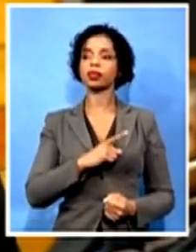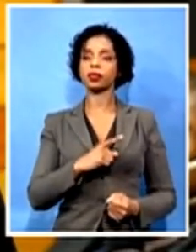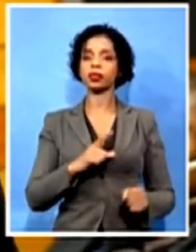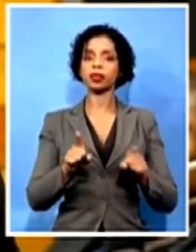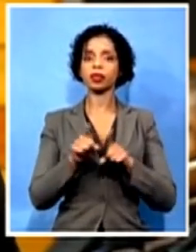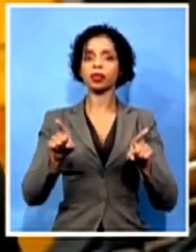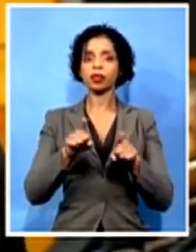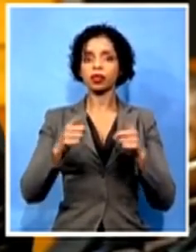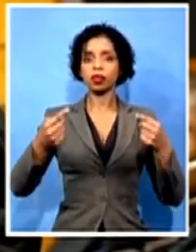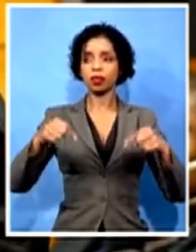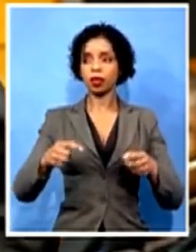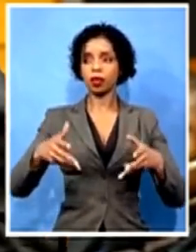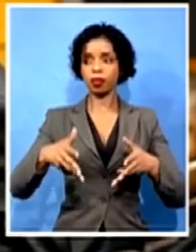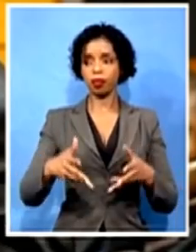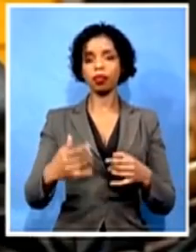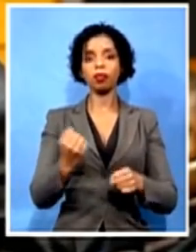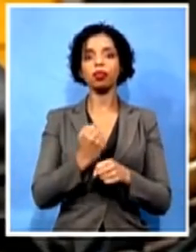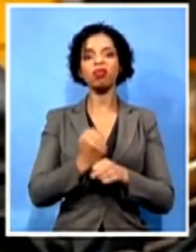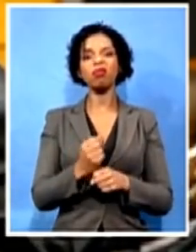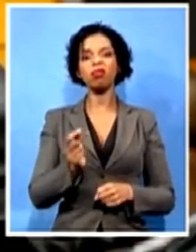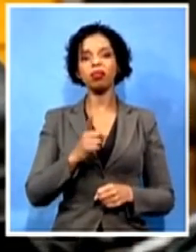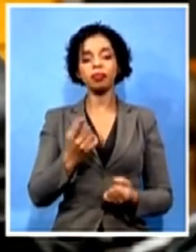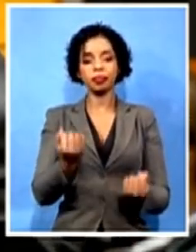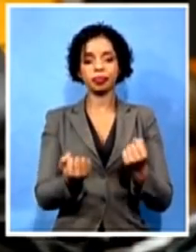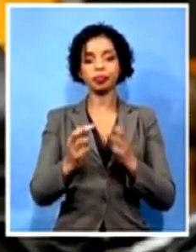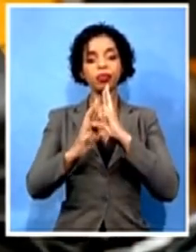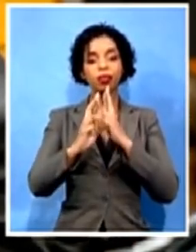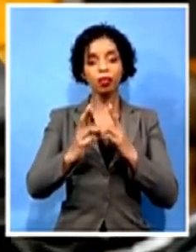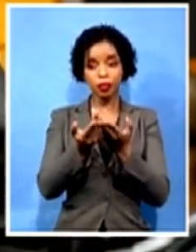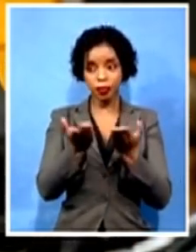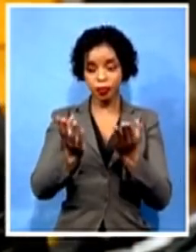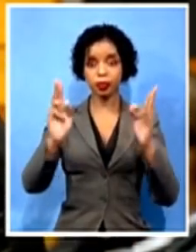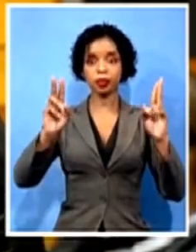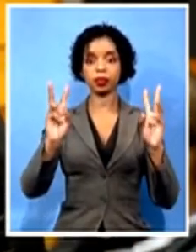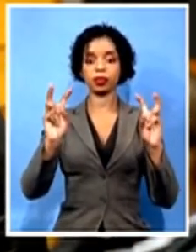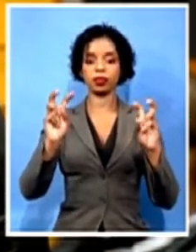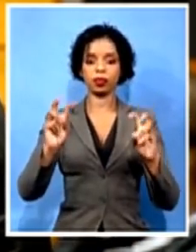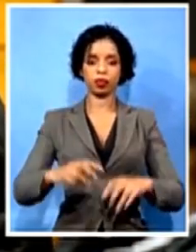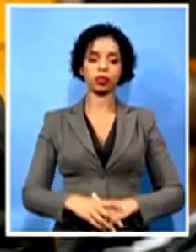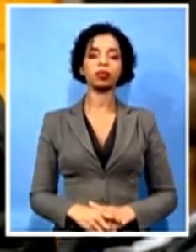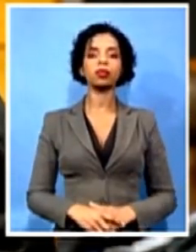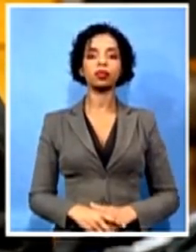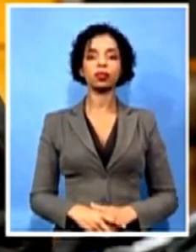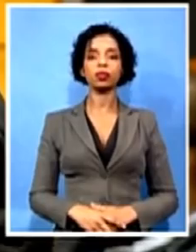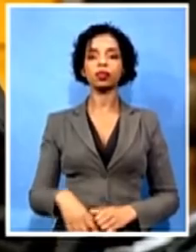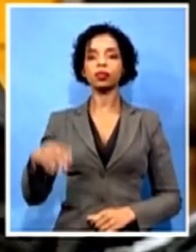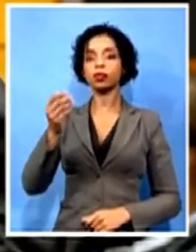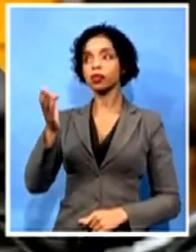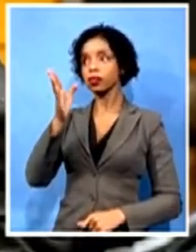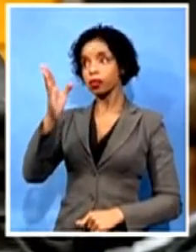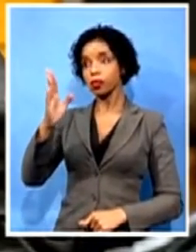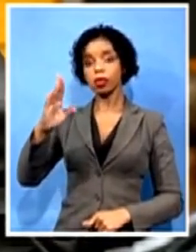to report on these things, where the state, who are prosecuting in these matters, seem to be